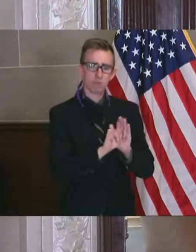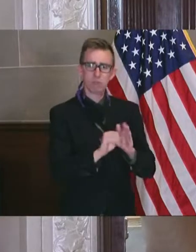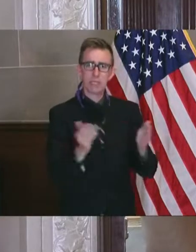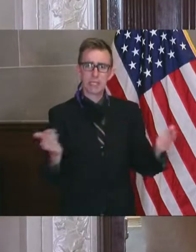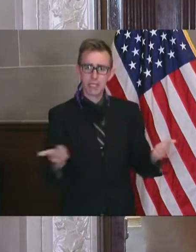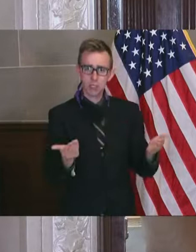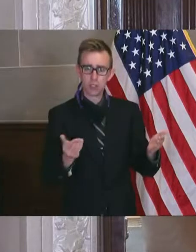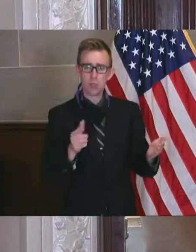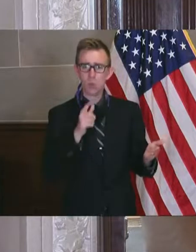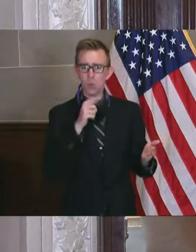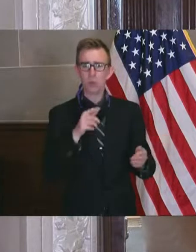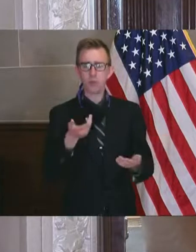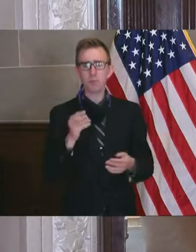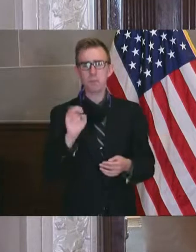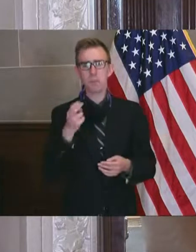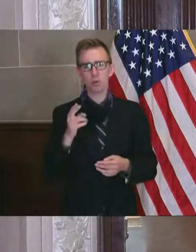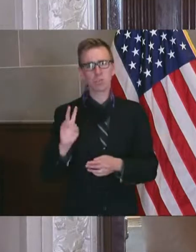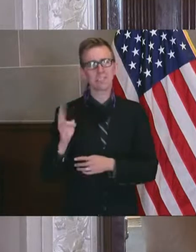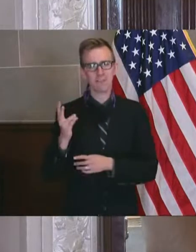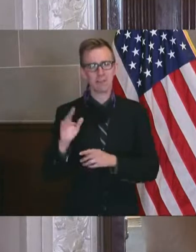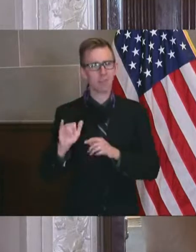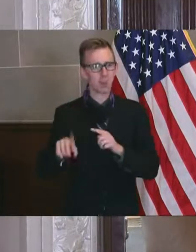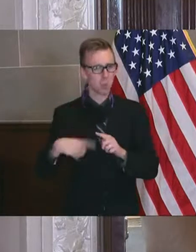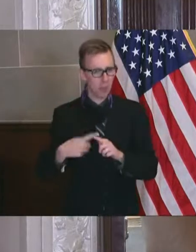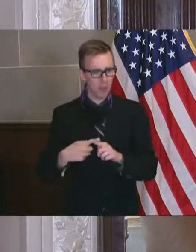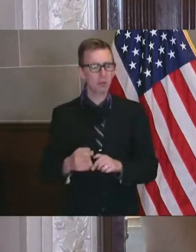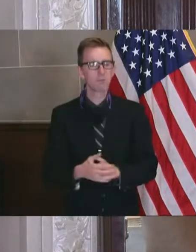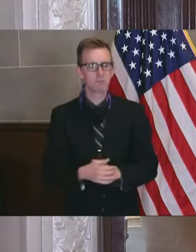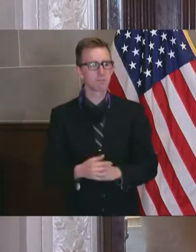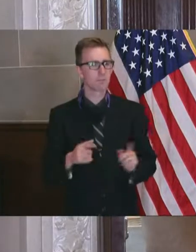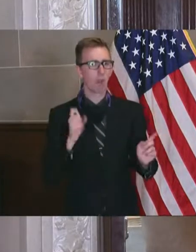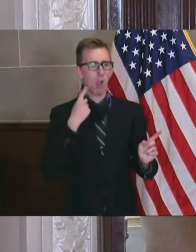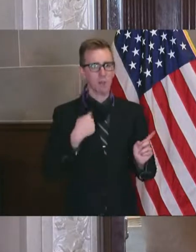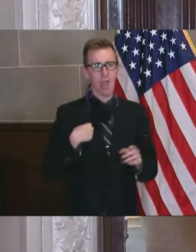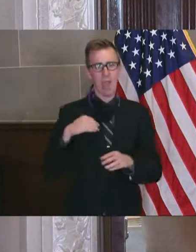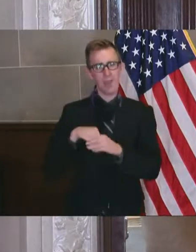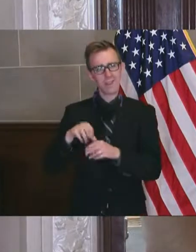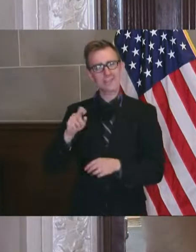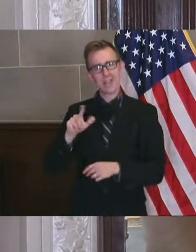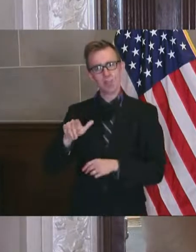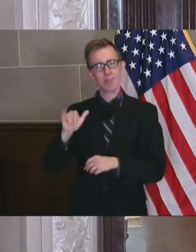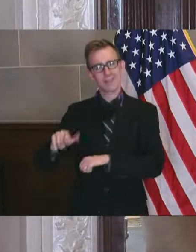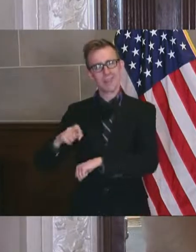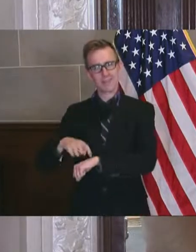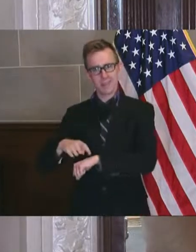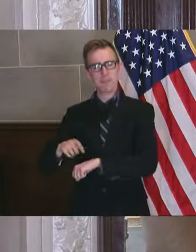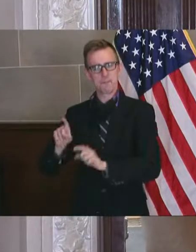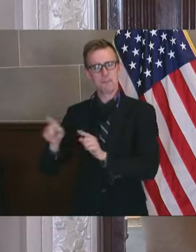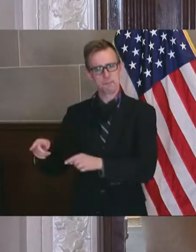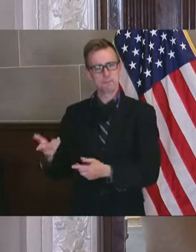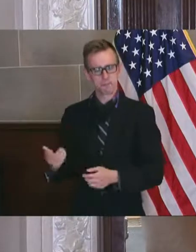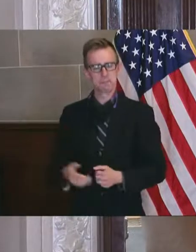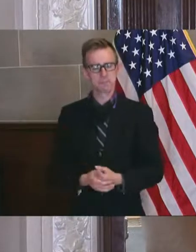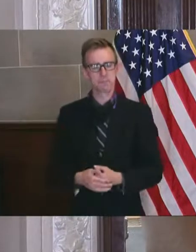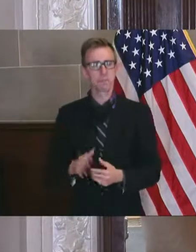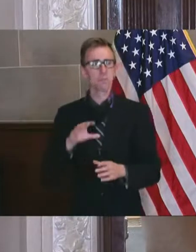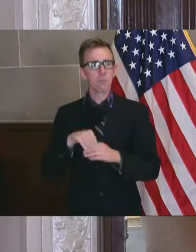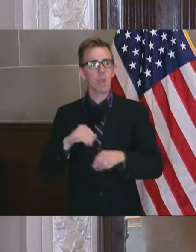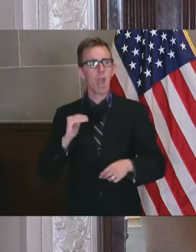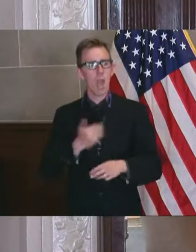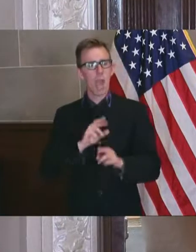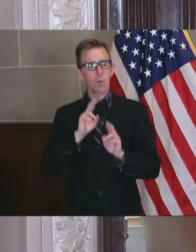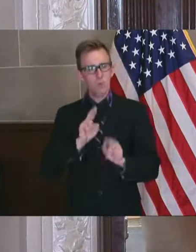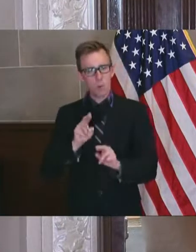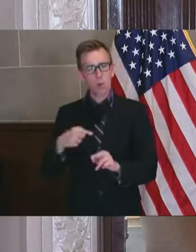on March 7th. I remember it well. The governor and I were together in St. Louis for that. But as part of our reporting,